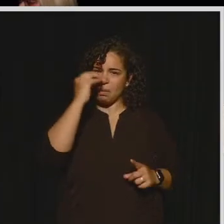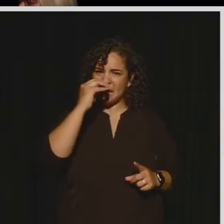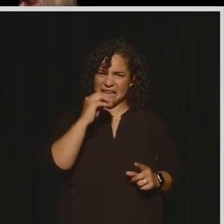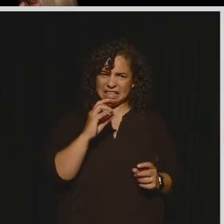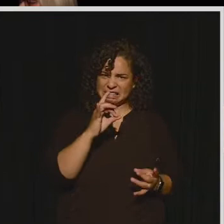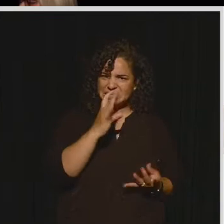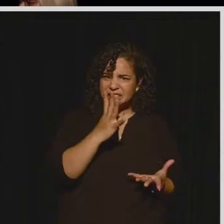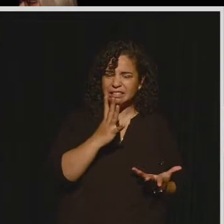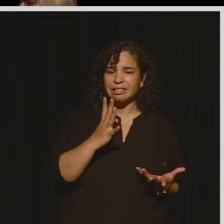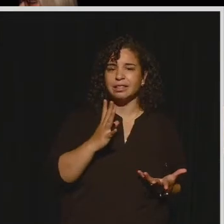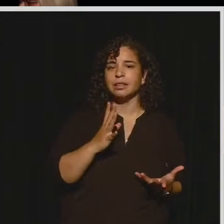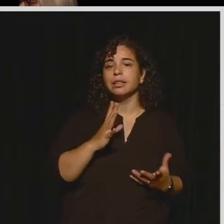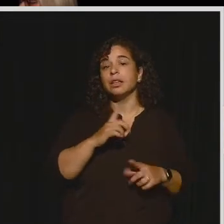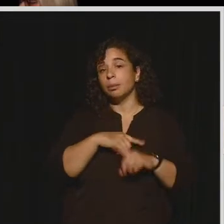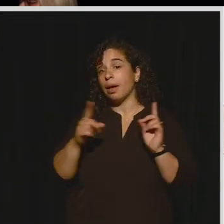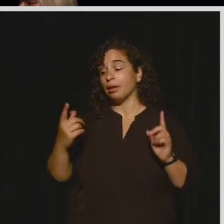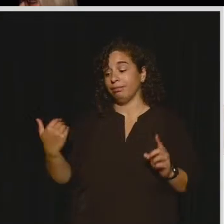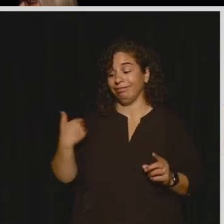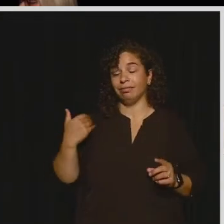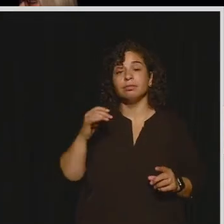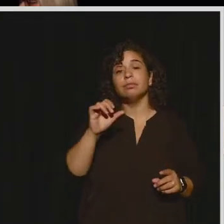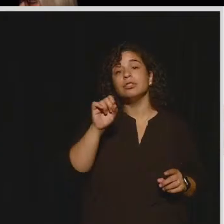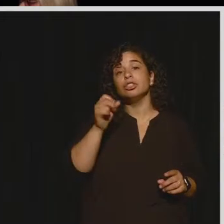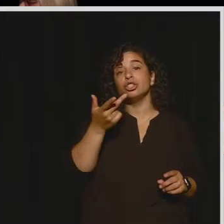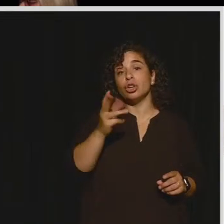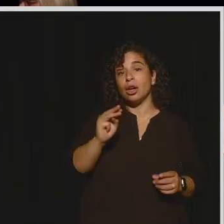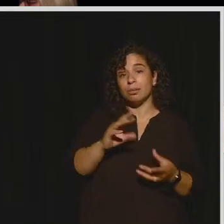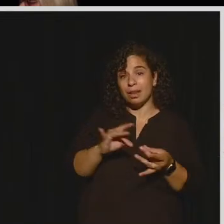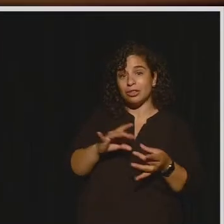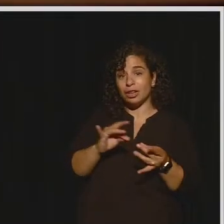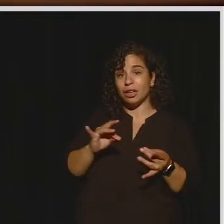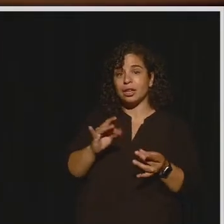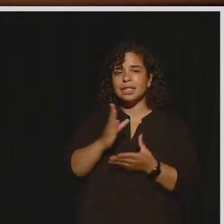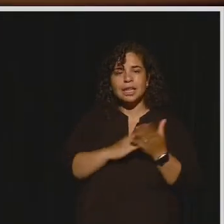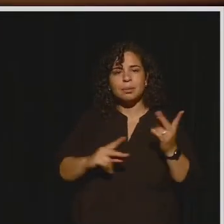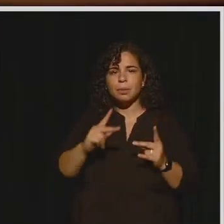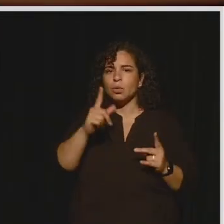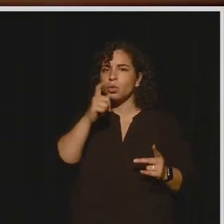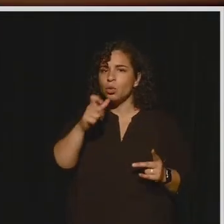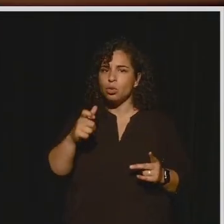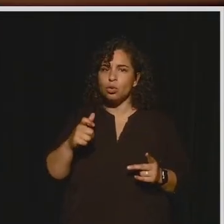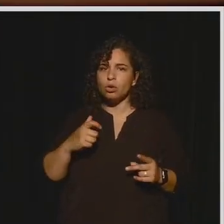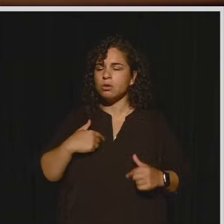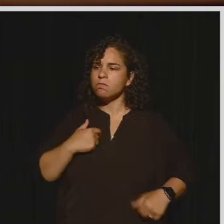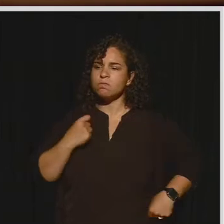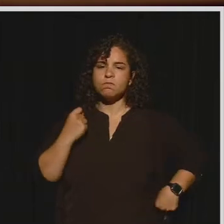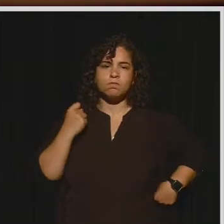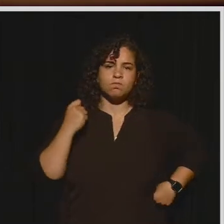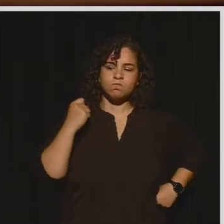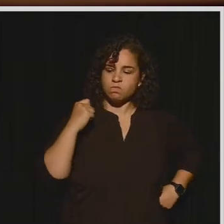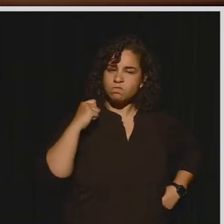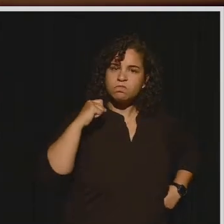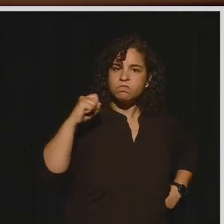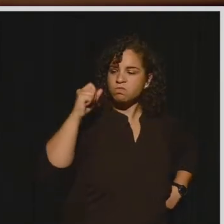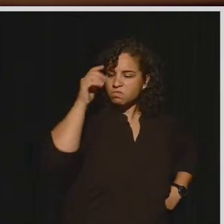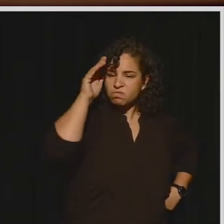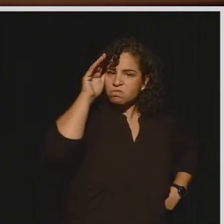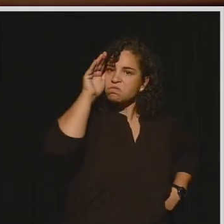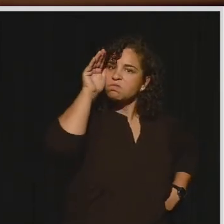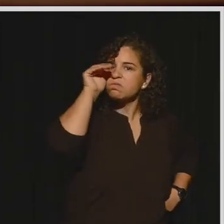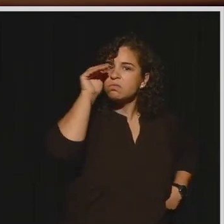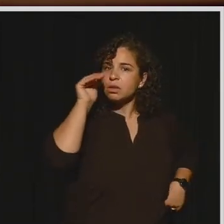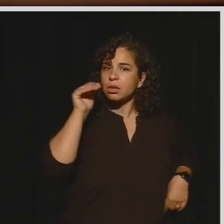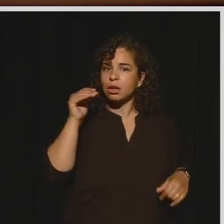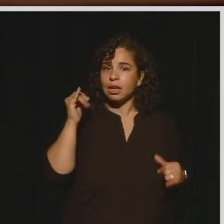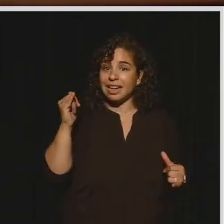said, some of those people who were doubling and tripling down are now coming out